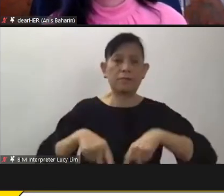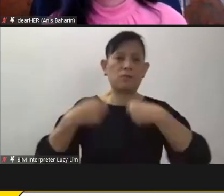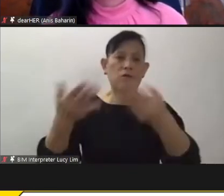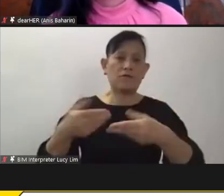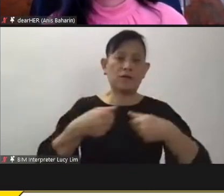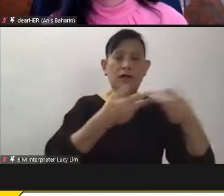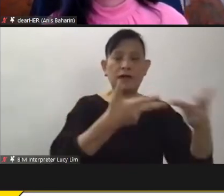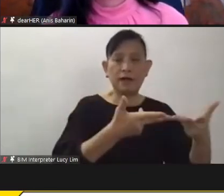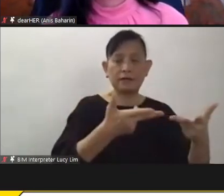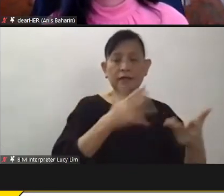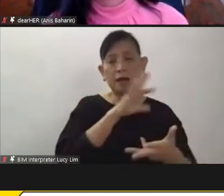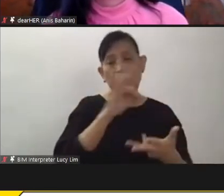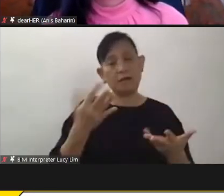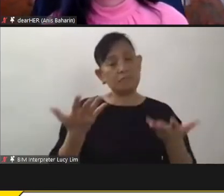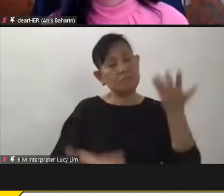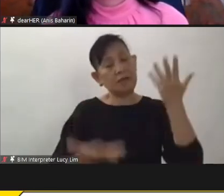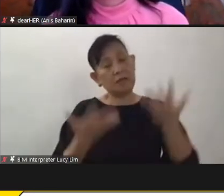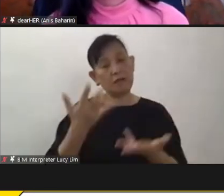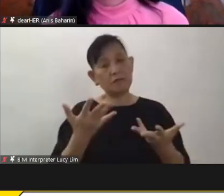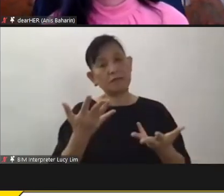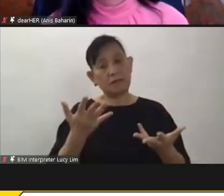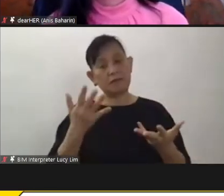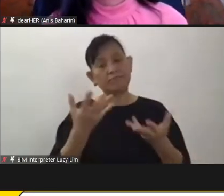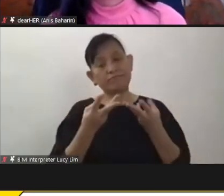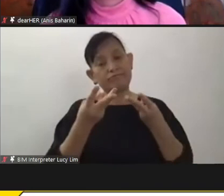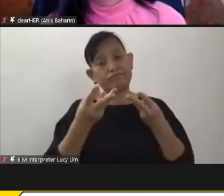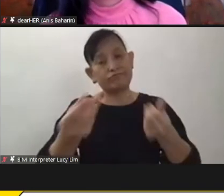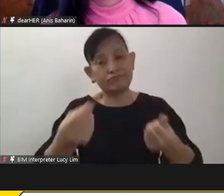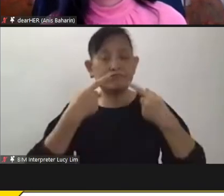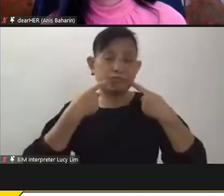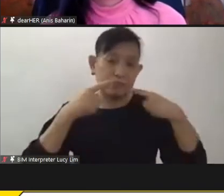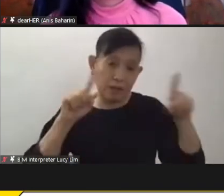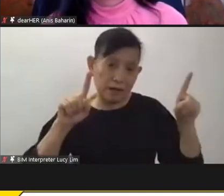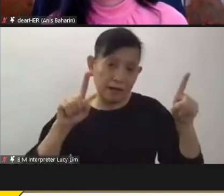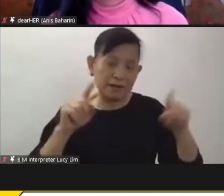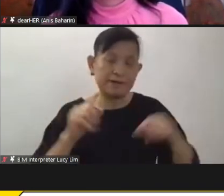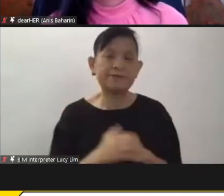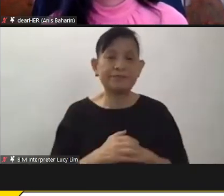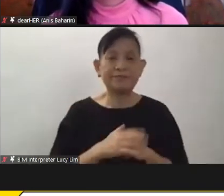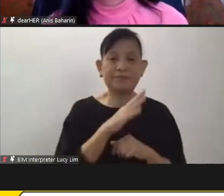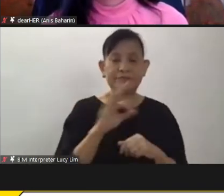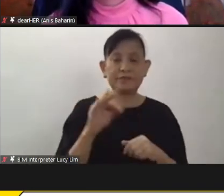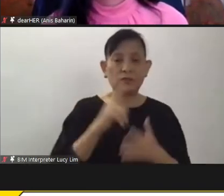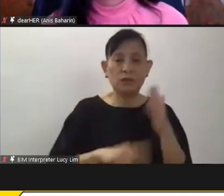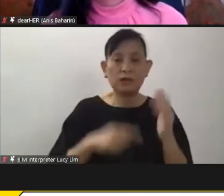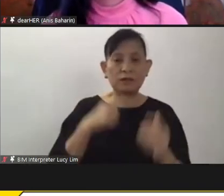can be materialized. And as what Nasrul said,